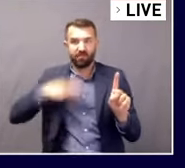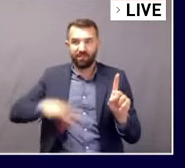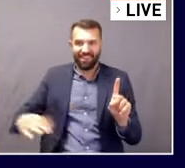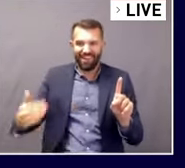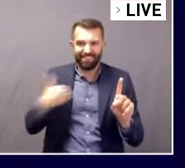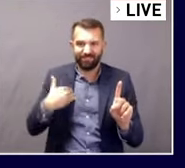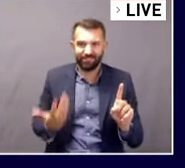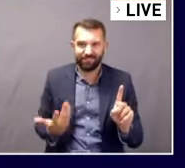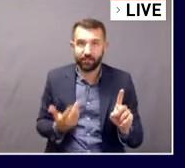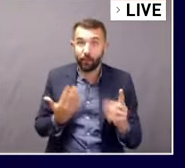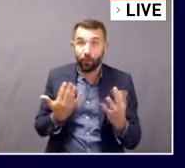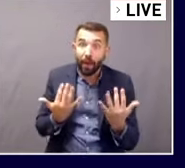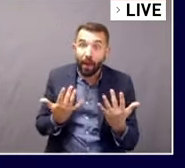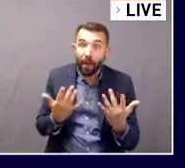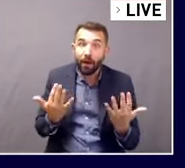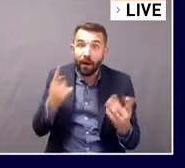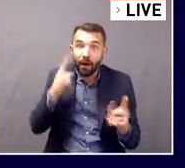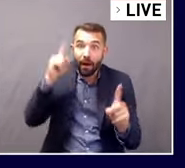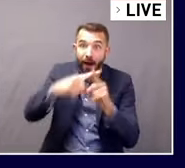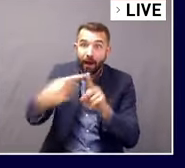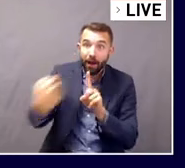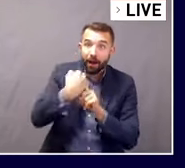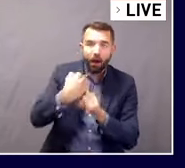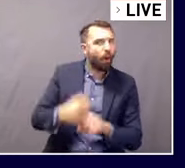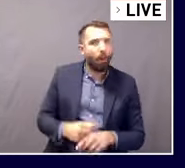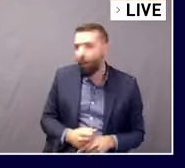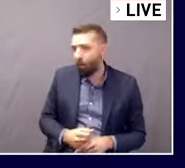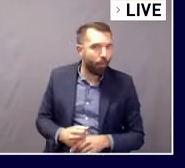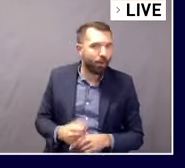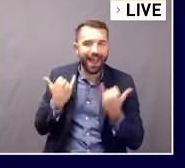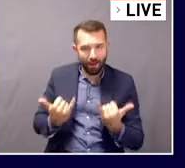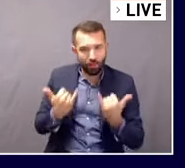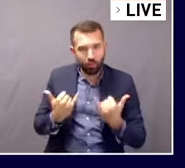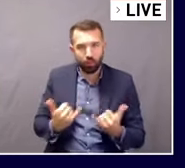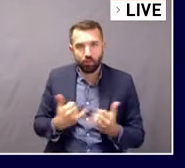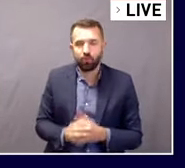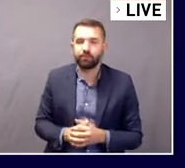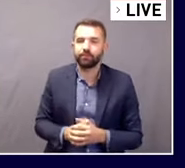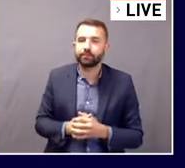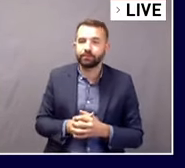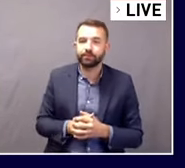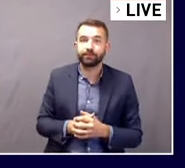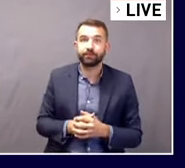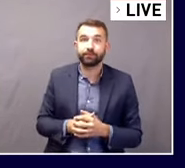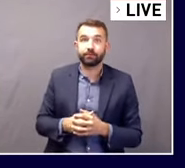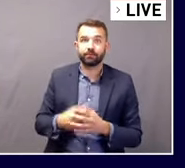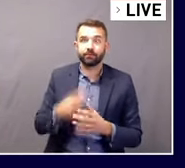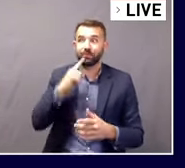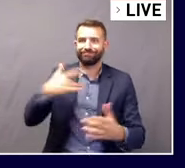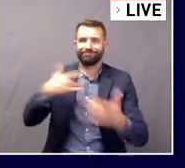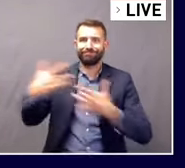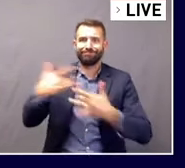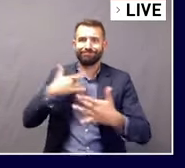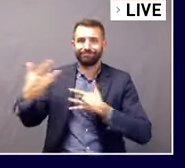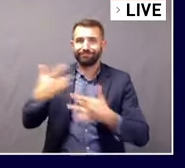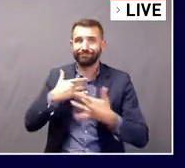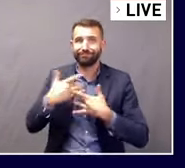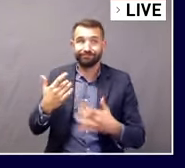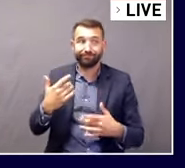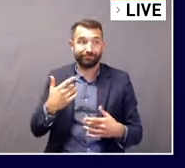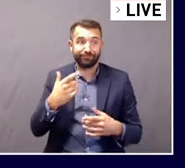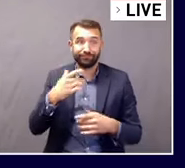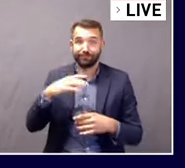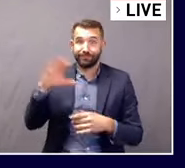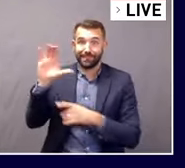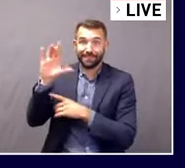Again, I am concerned about where we are. Maine CDC is concerned about where we are. And I'm asking everyone else to